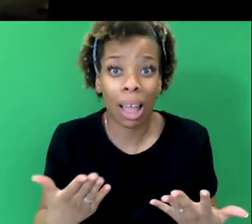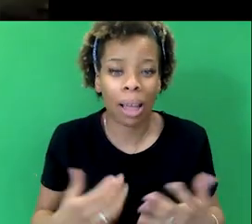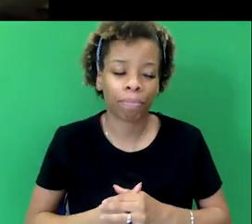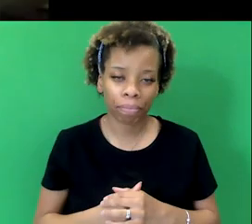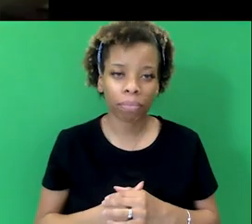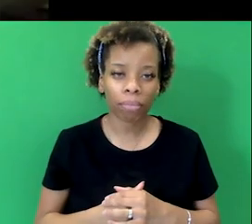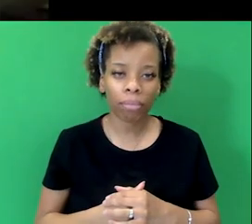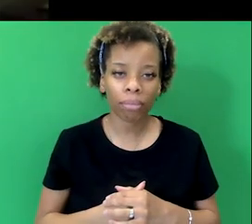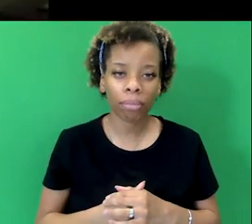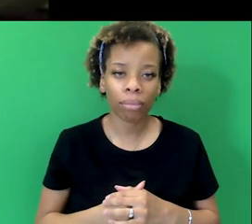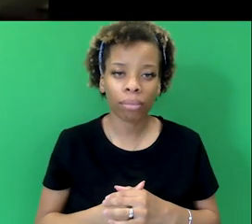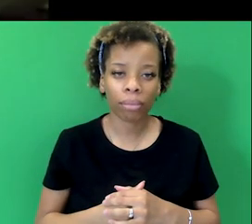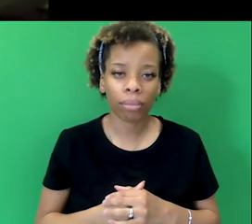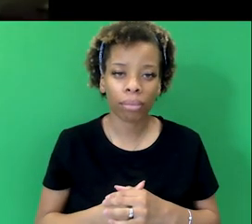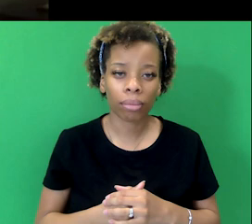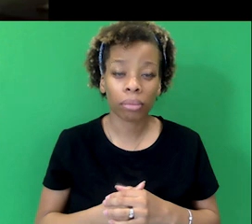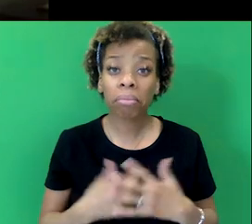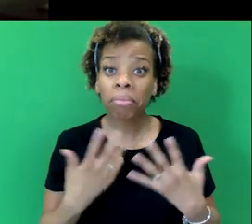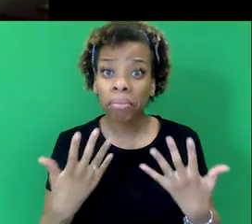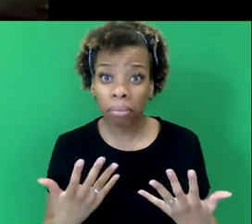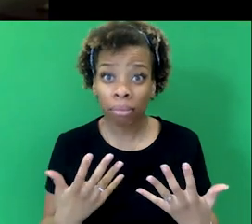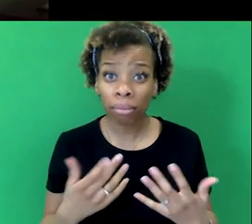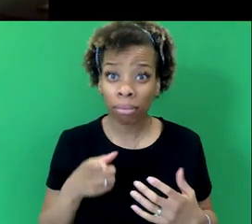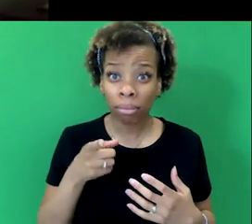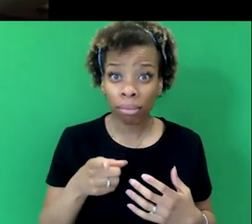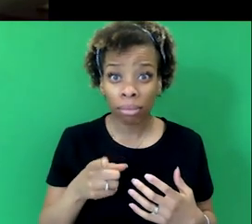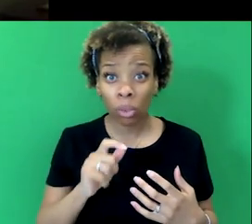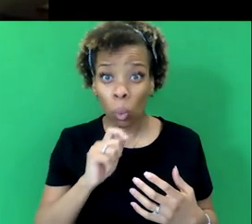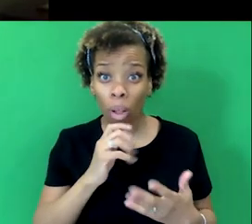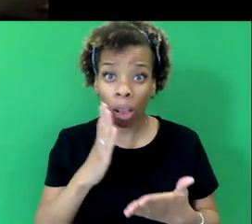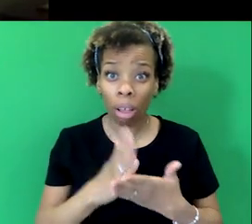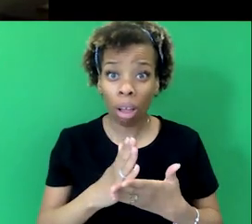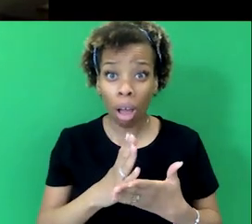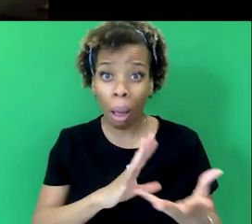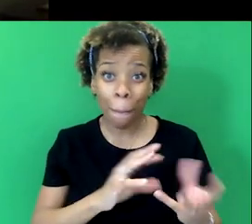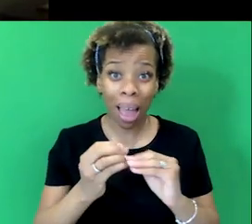still not, it's still, you know, whether or not it will get made, we have to see. But